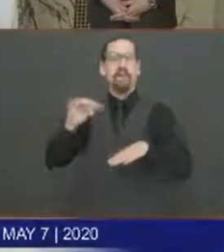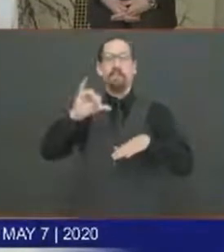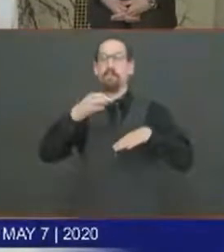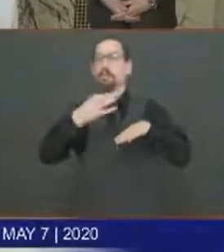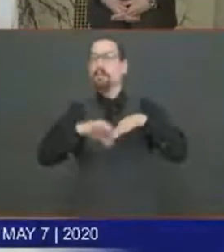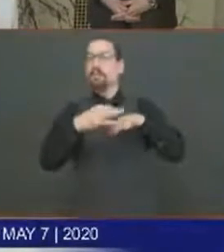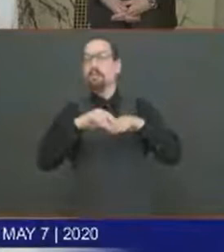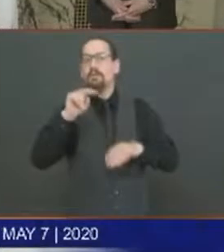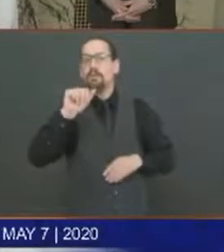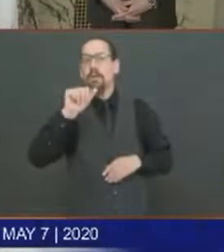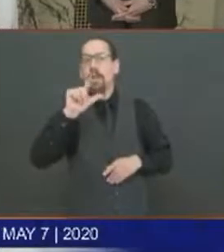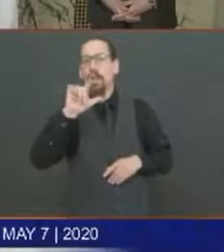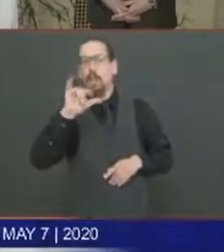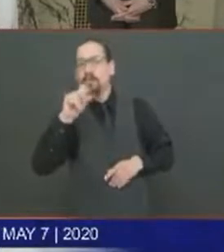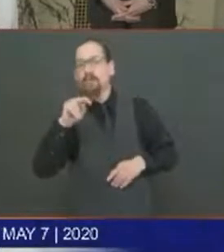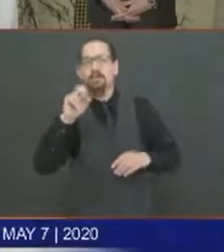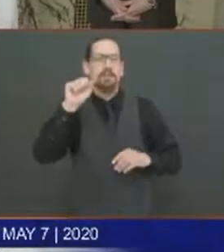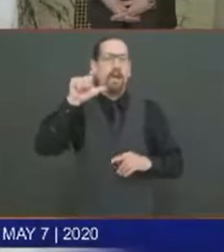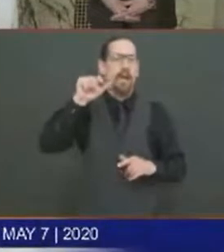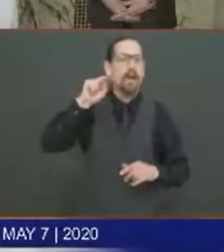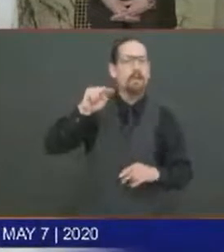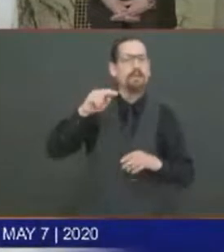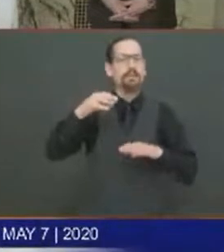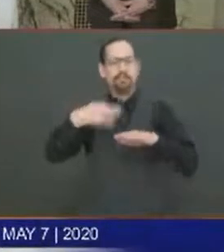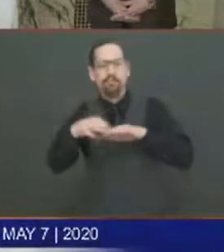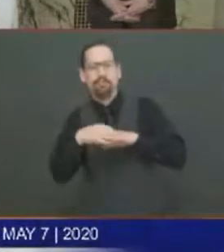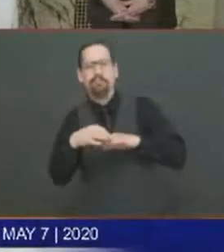So let me say a few things.